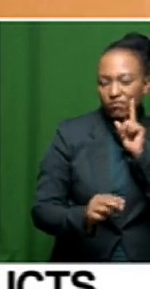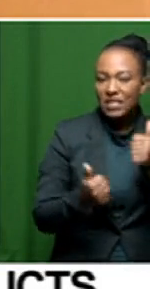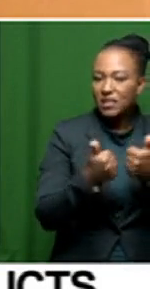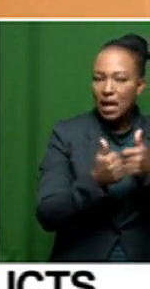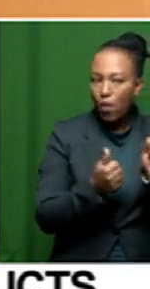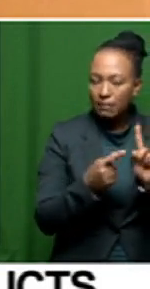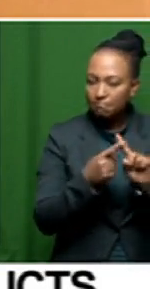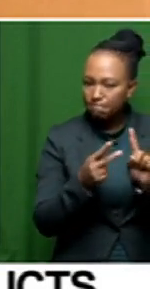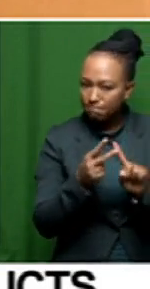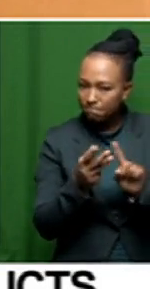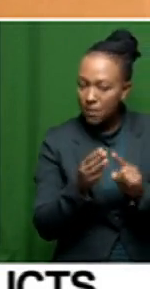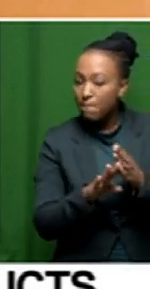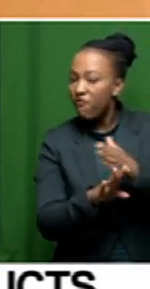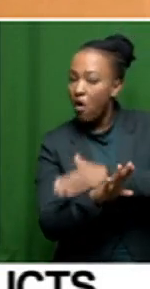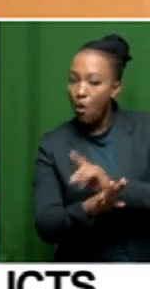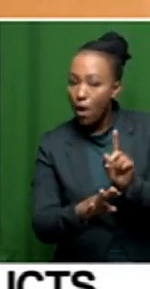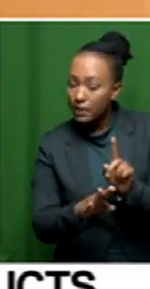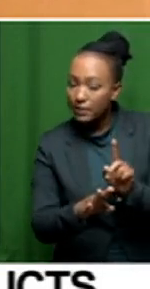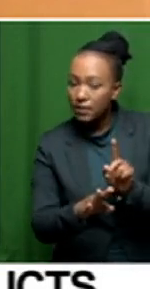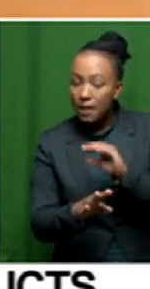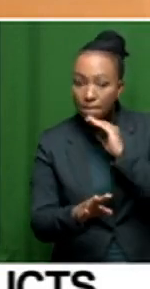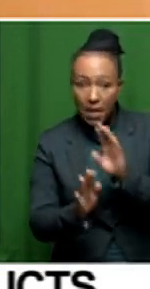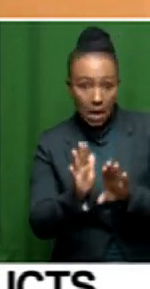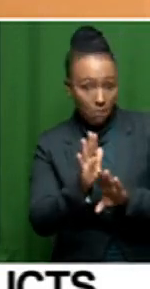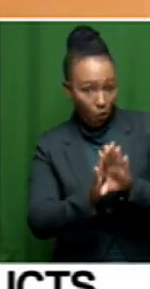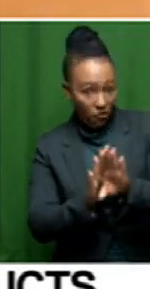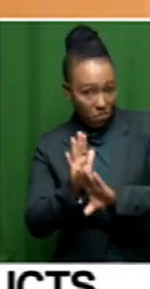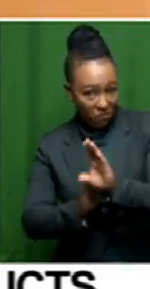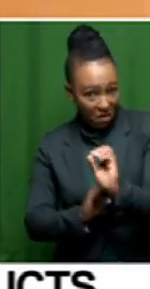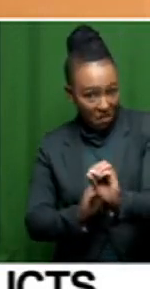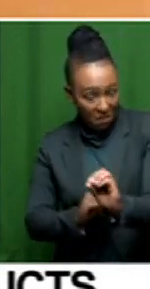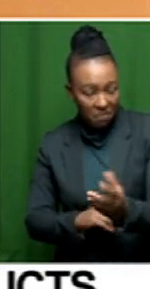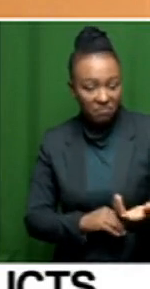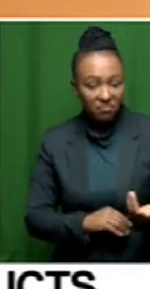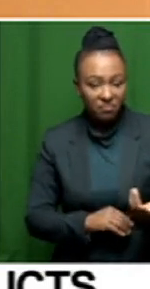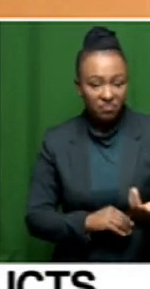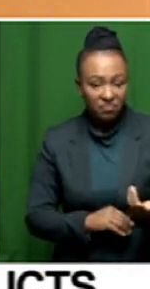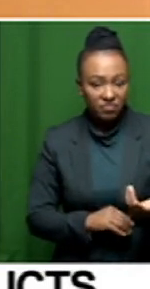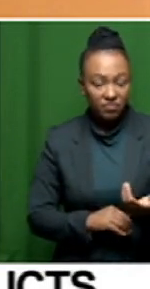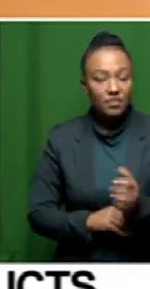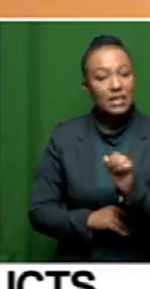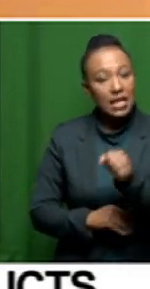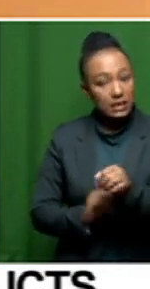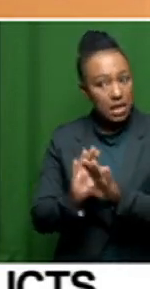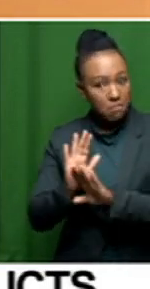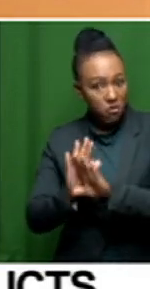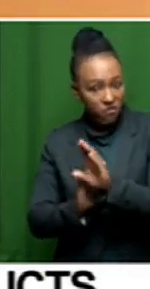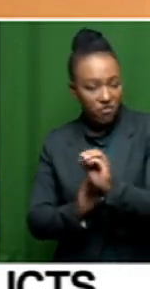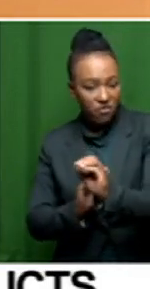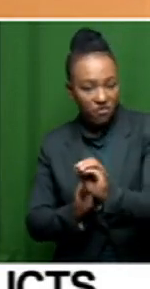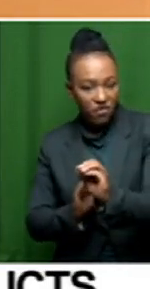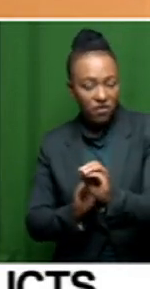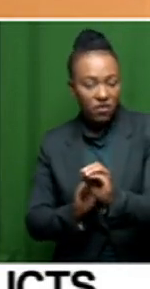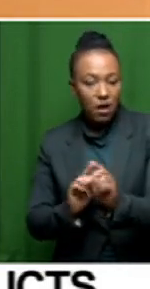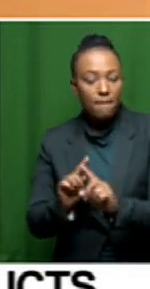were having before. Is it any improvement? Yes, there is improvement, but they